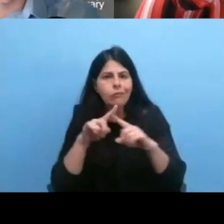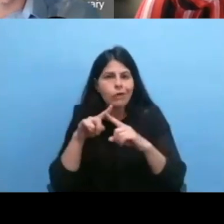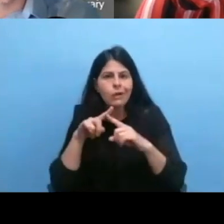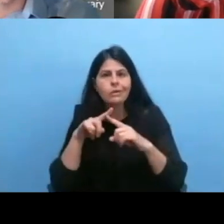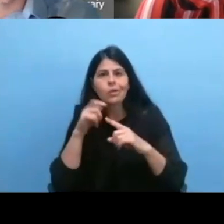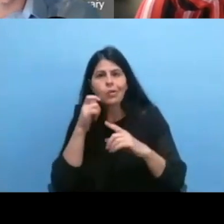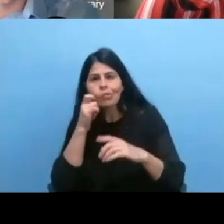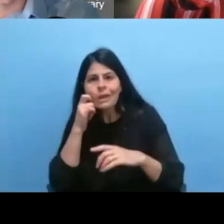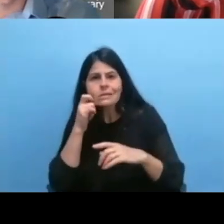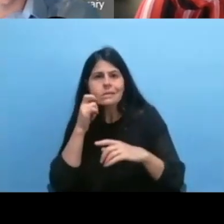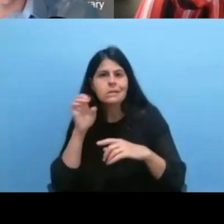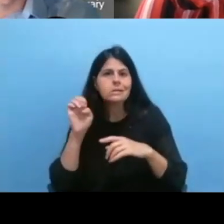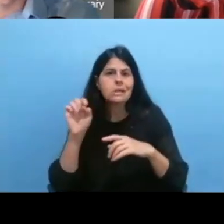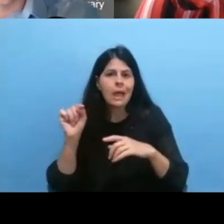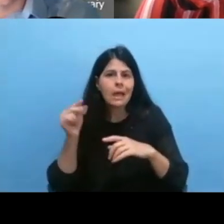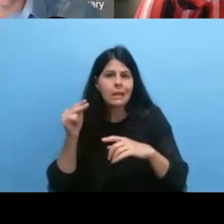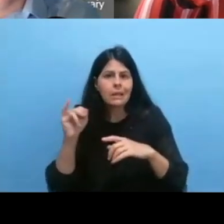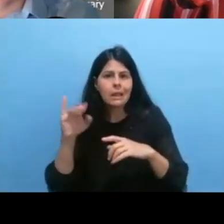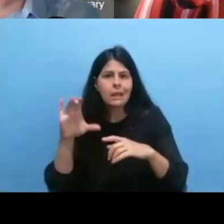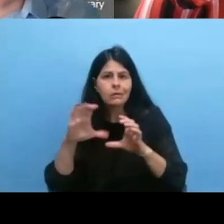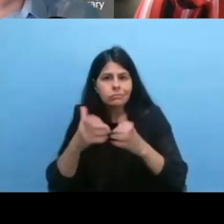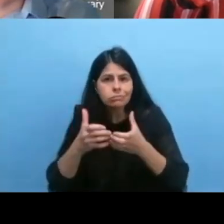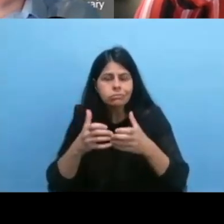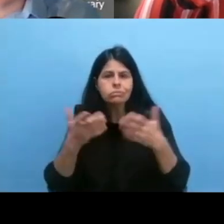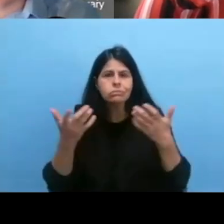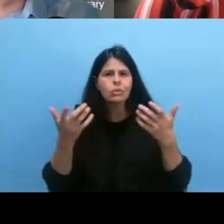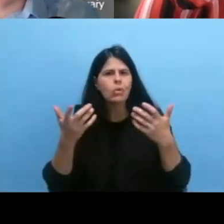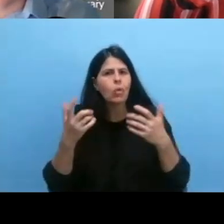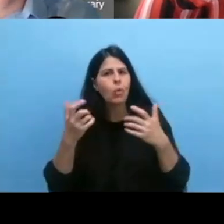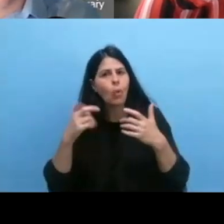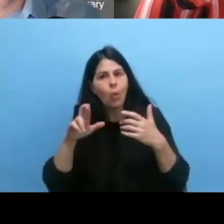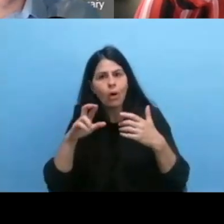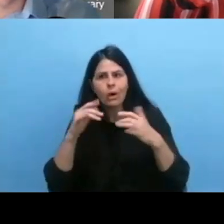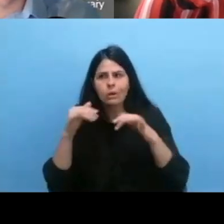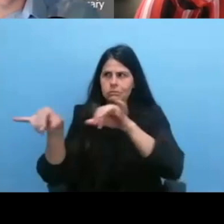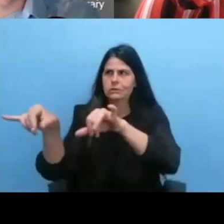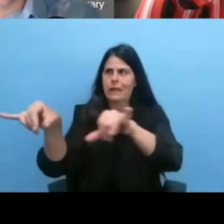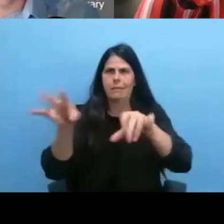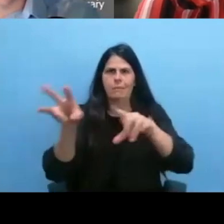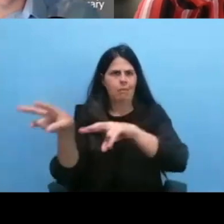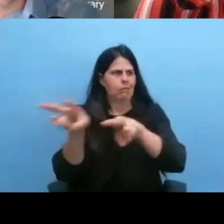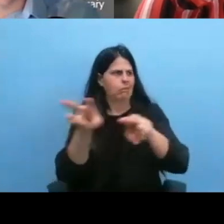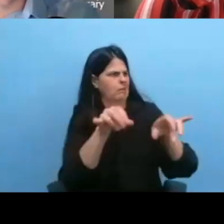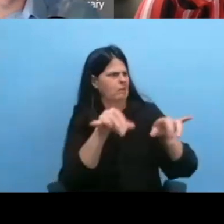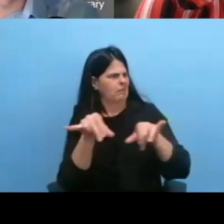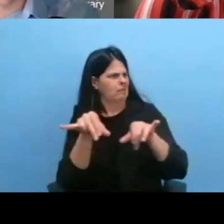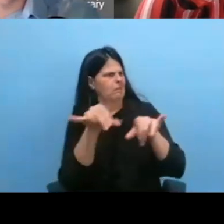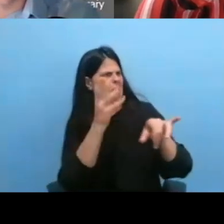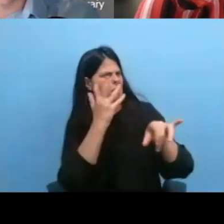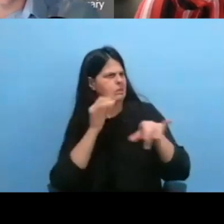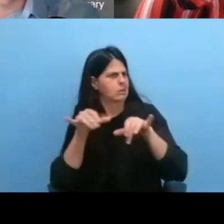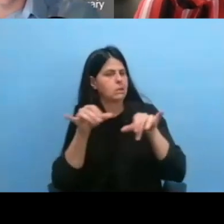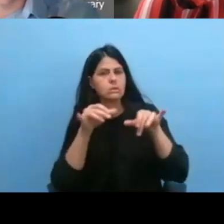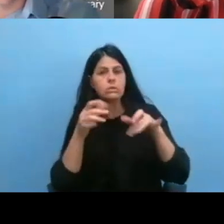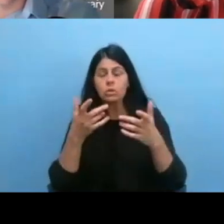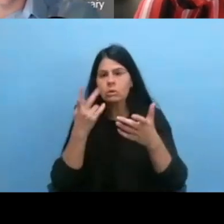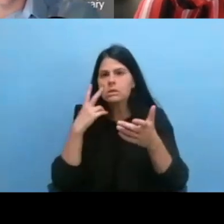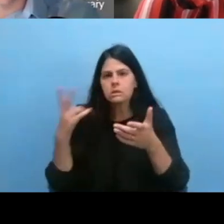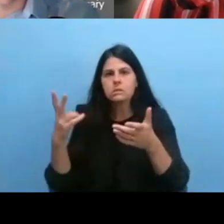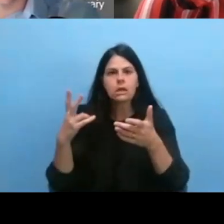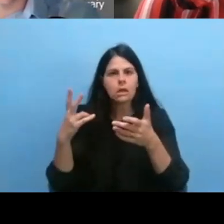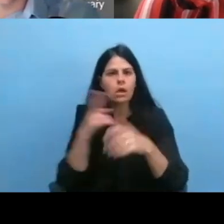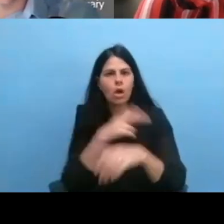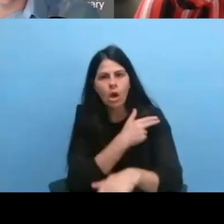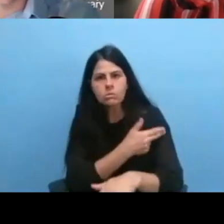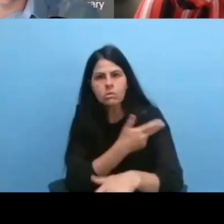the same board we always see? Like, you can see that kind of in hospital systems and in research and all this stuff. So it's important